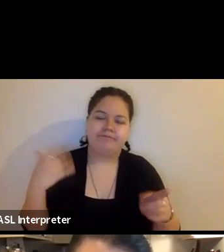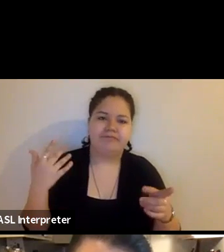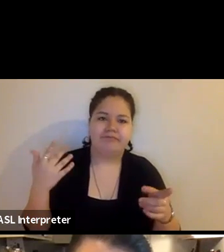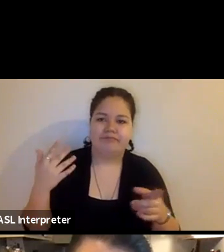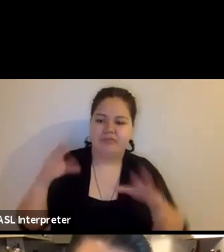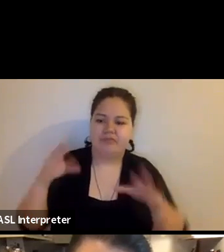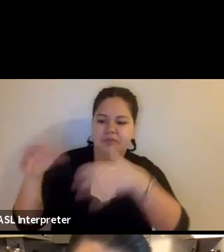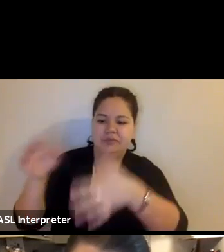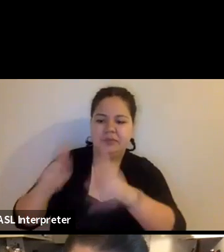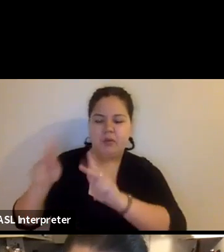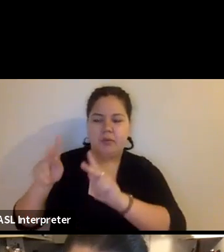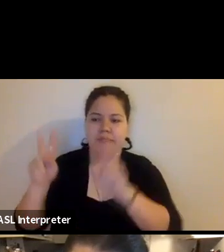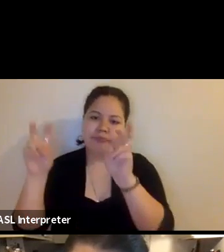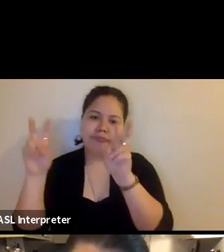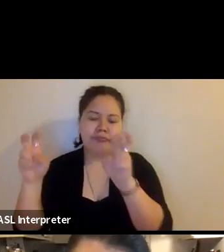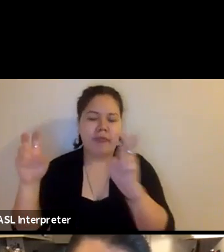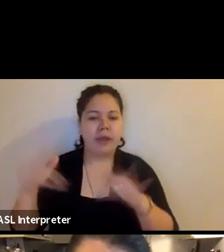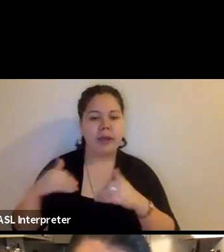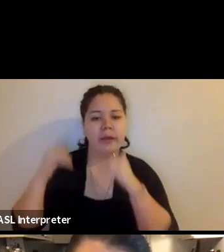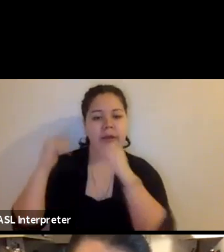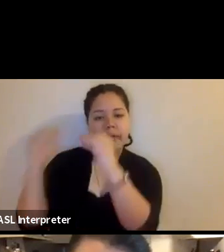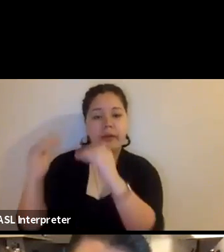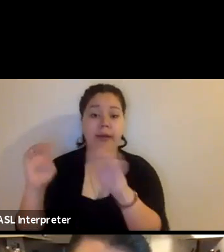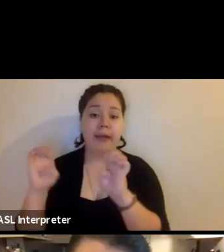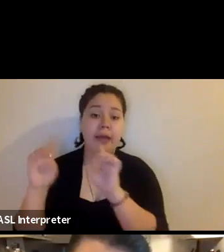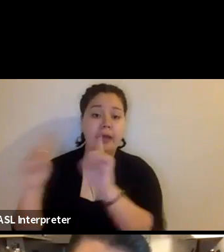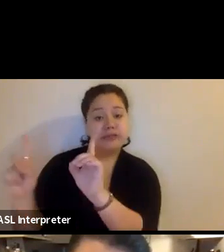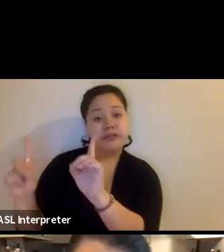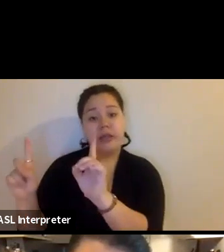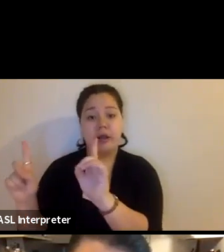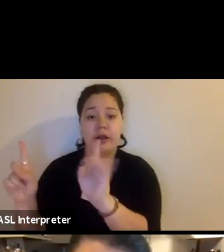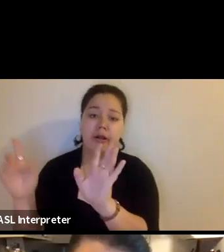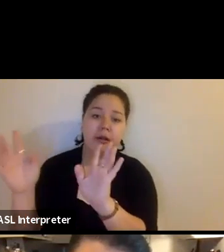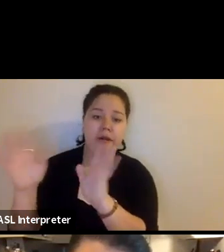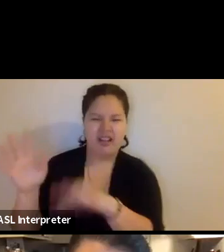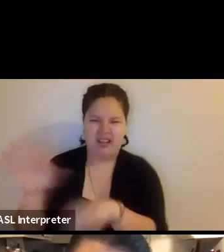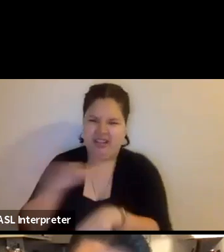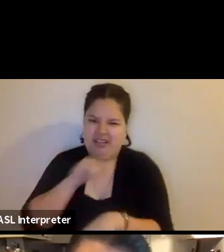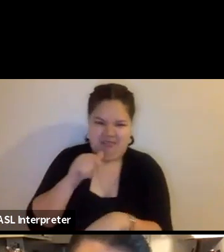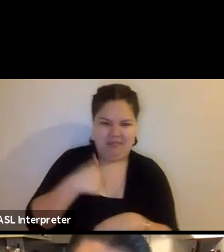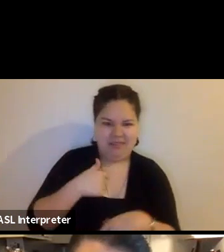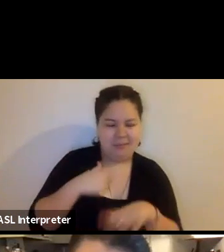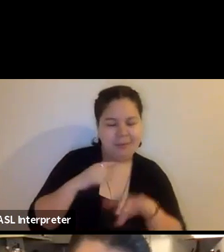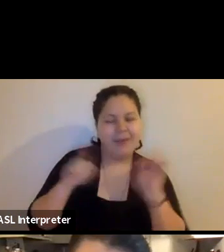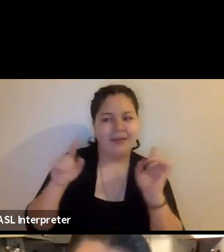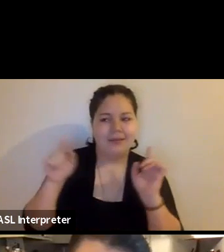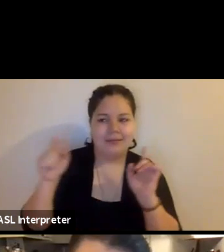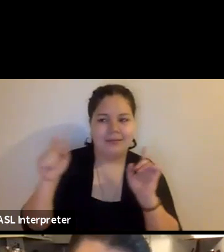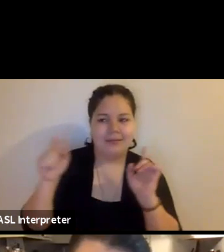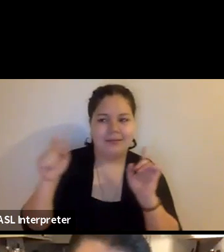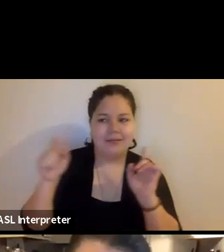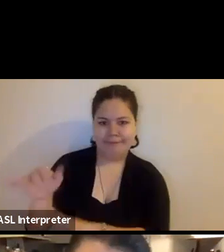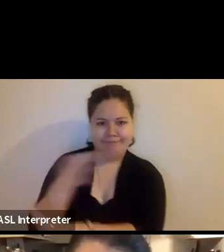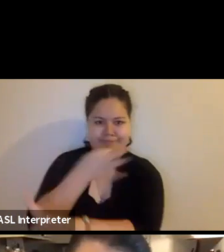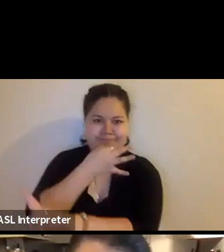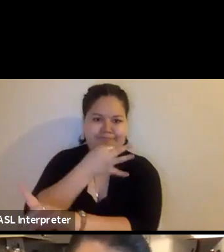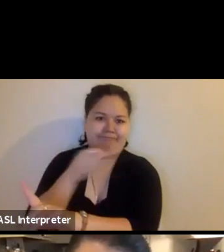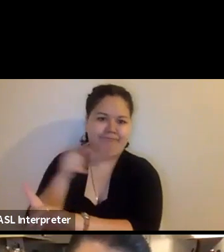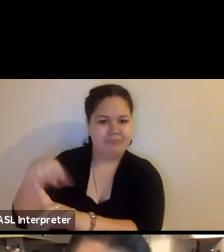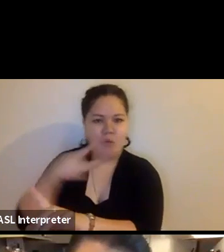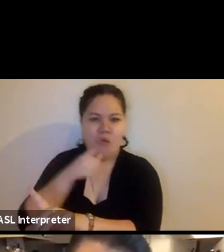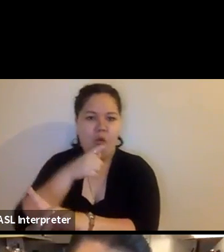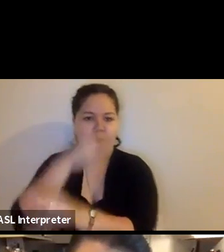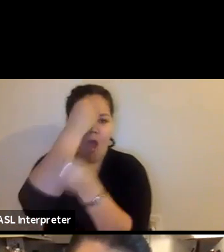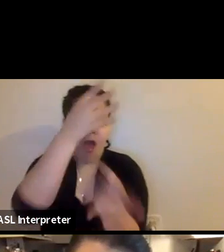uneducated and unwashed like myself, but from the so-called experts. In